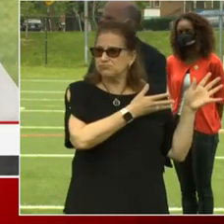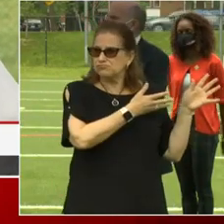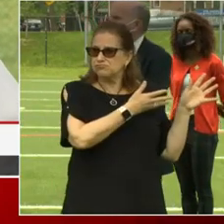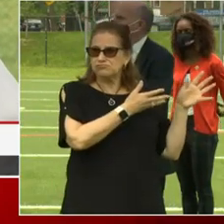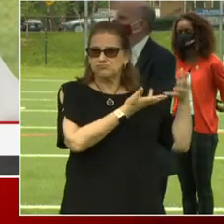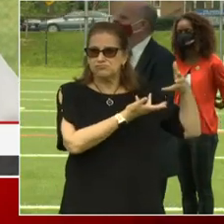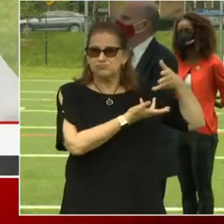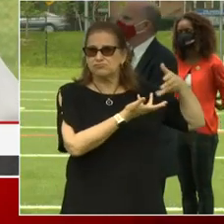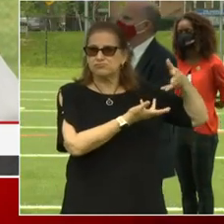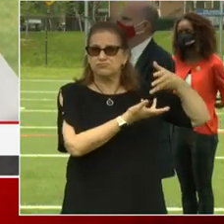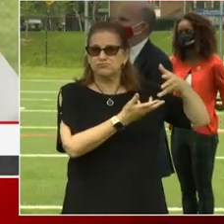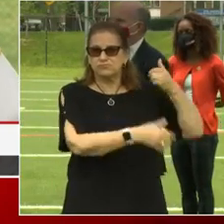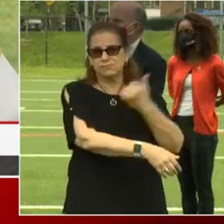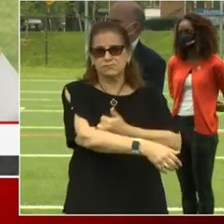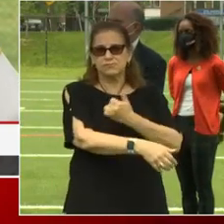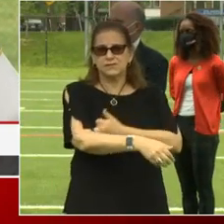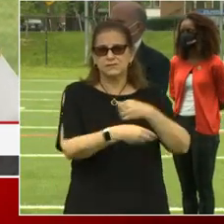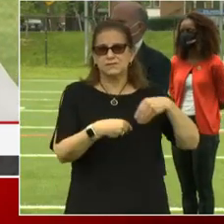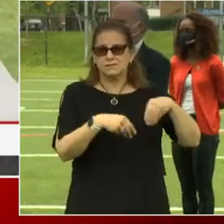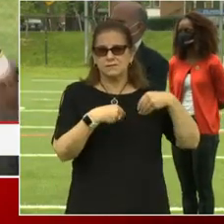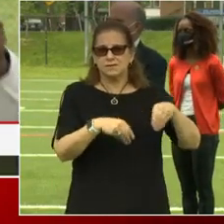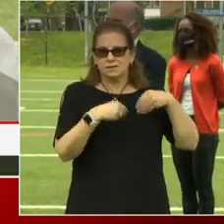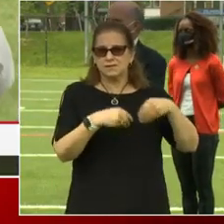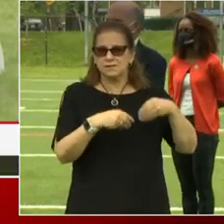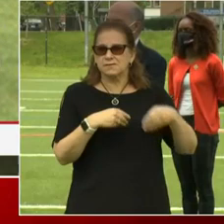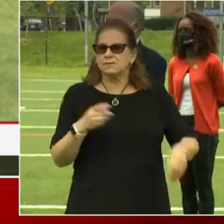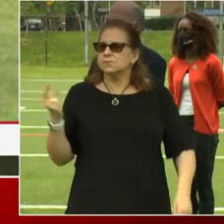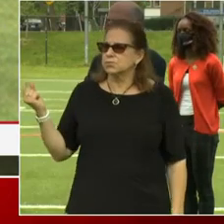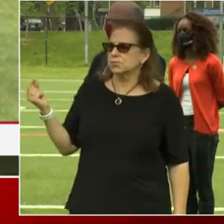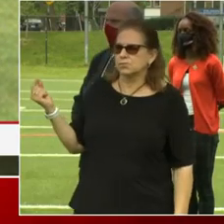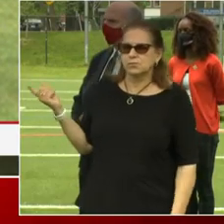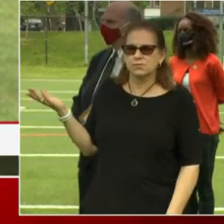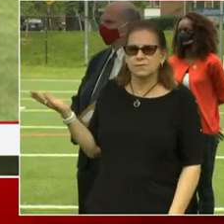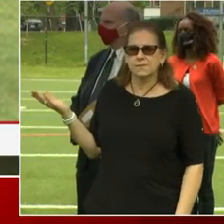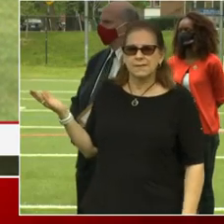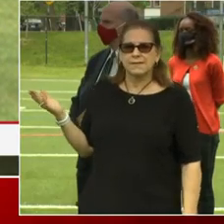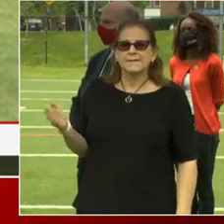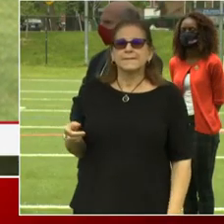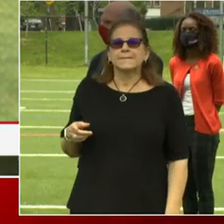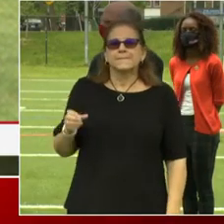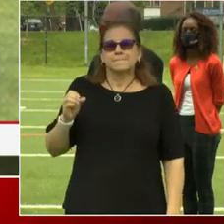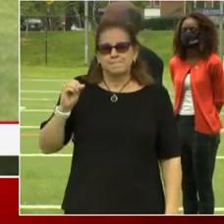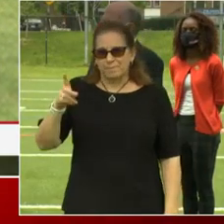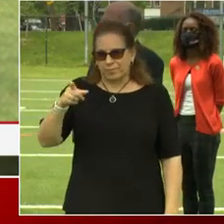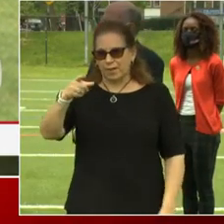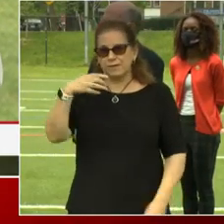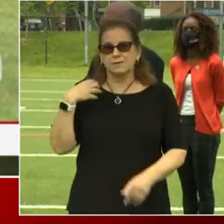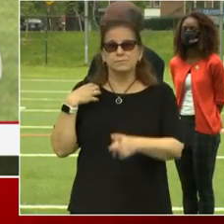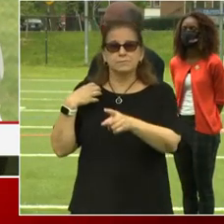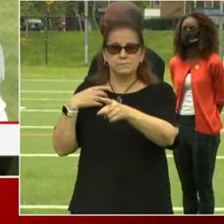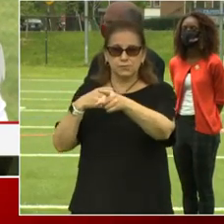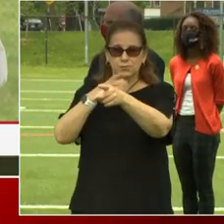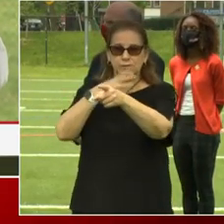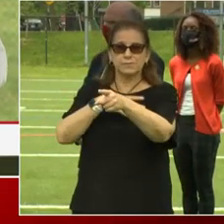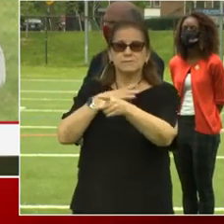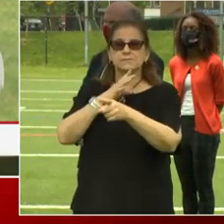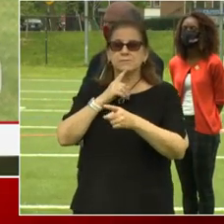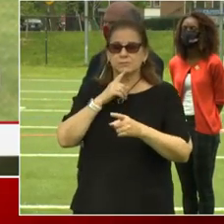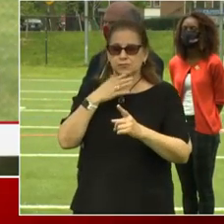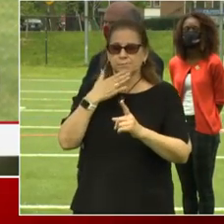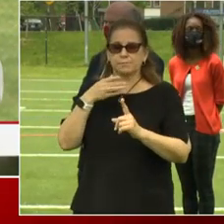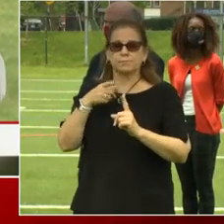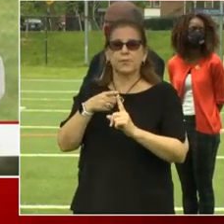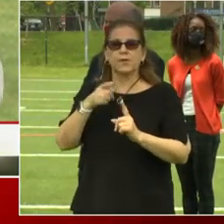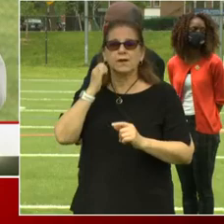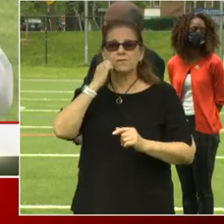you. So certainly we have to go out there and address it. I mean, to the point that the commissioner made, the commissioner lives here. She walked past this location every day. If